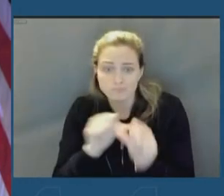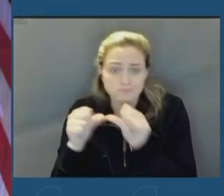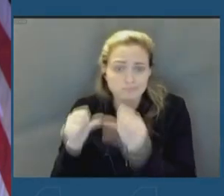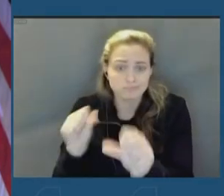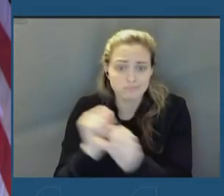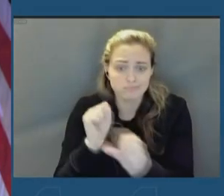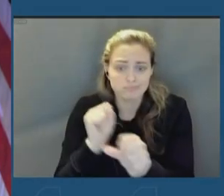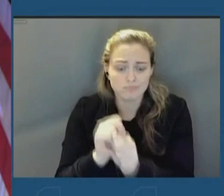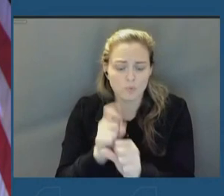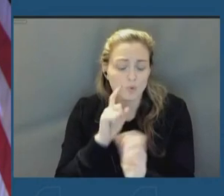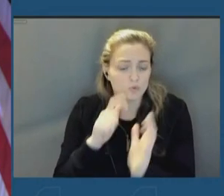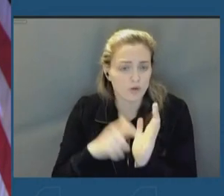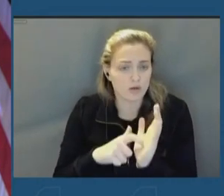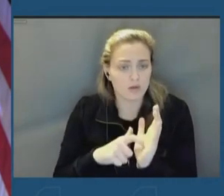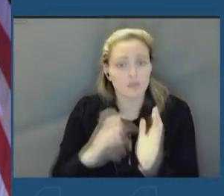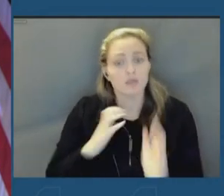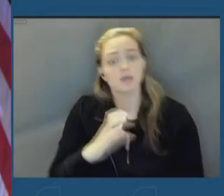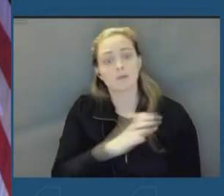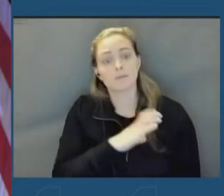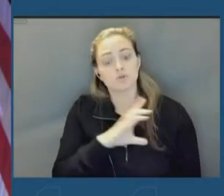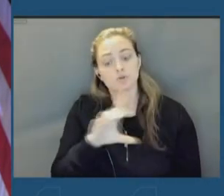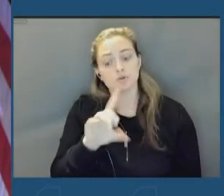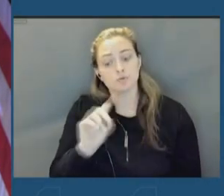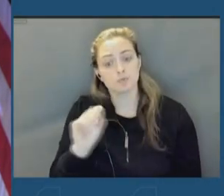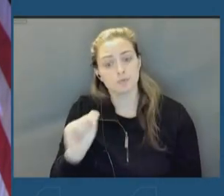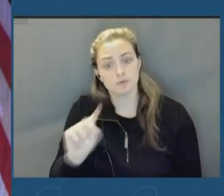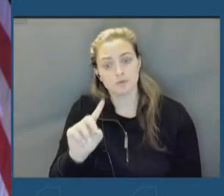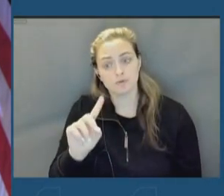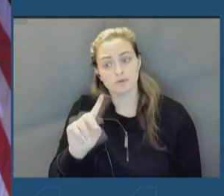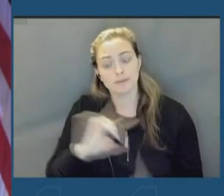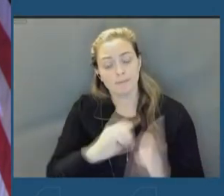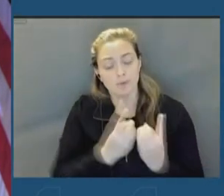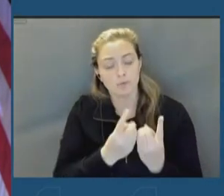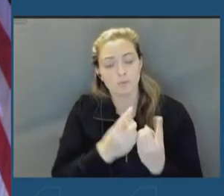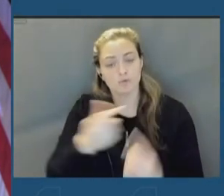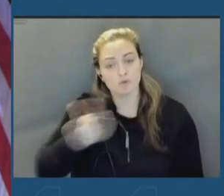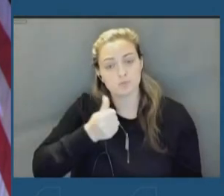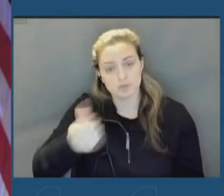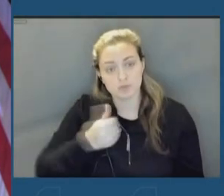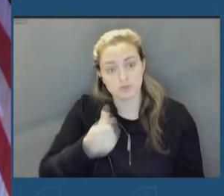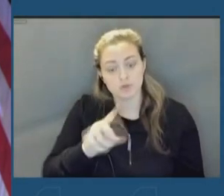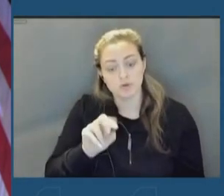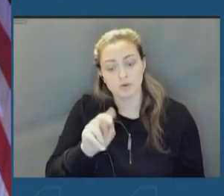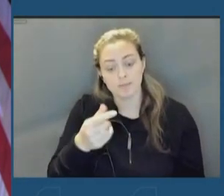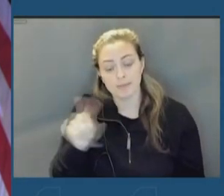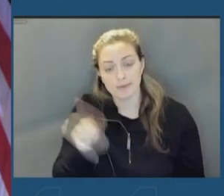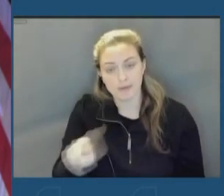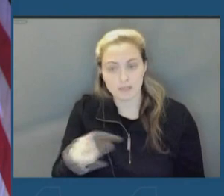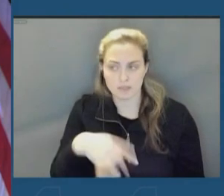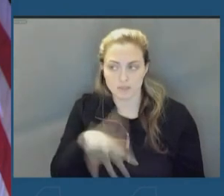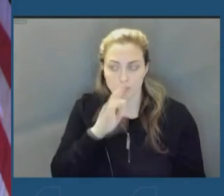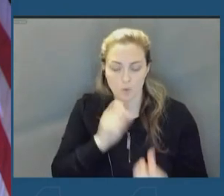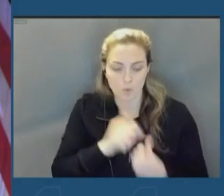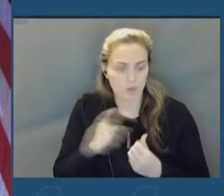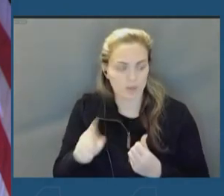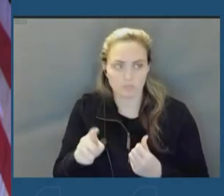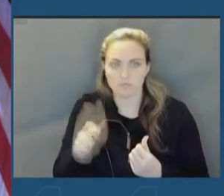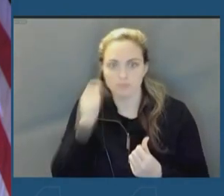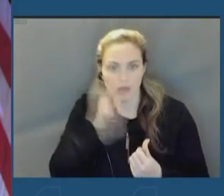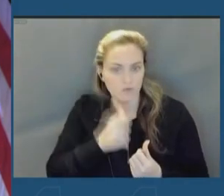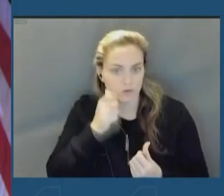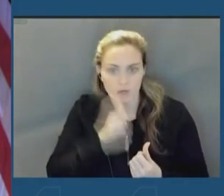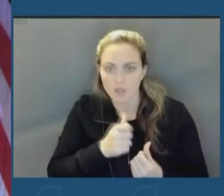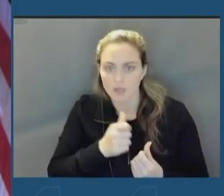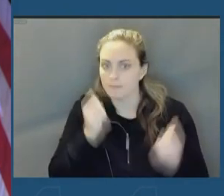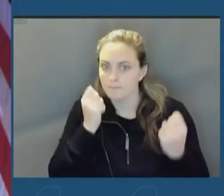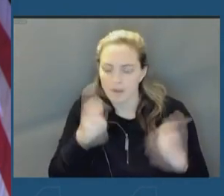recognize Commissioner of the Department of Transportation, Dominguez, who I spoke to every day,